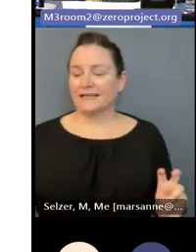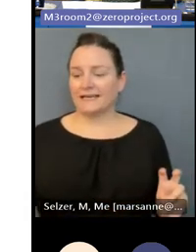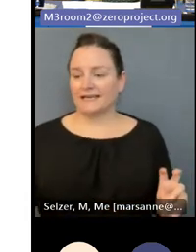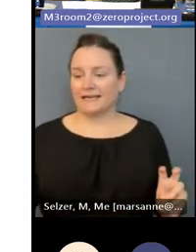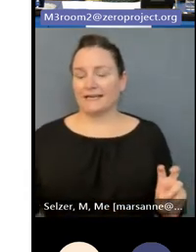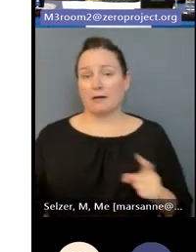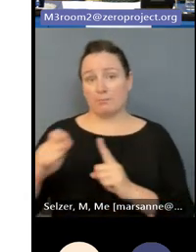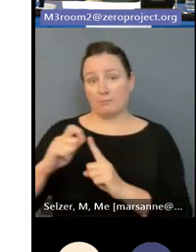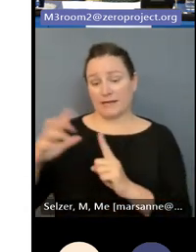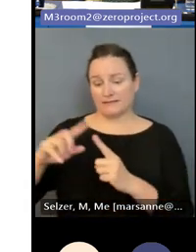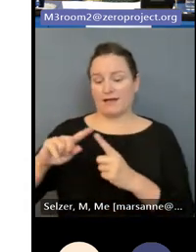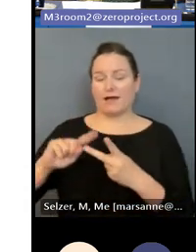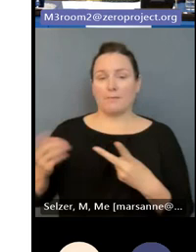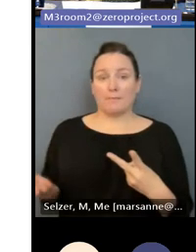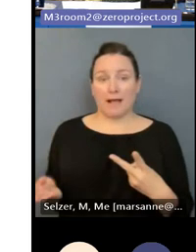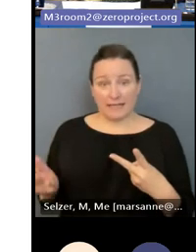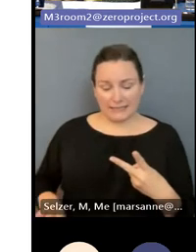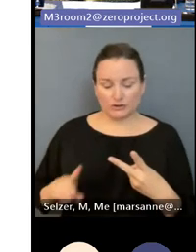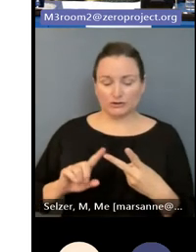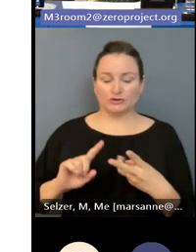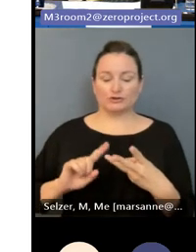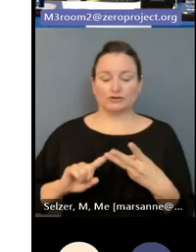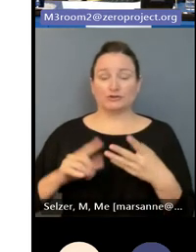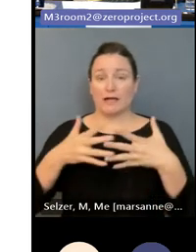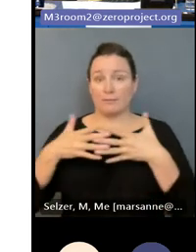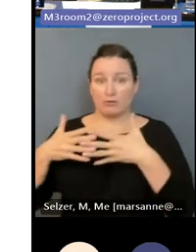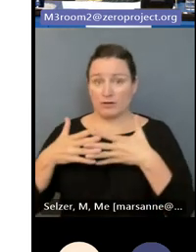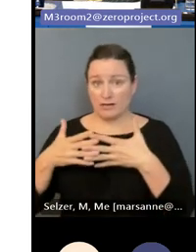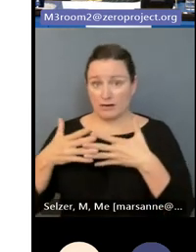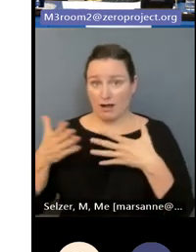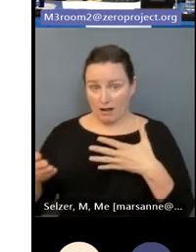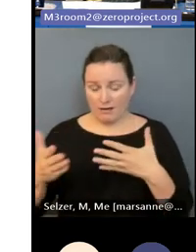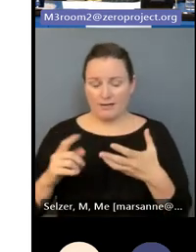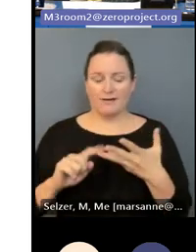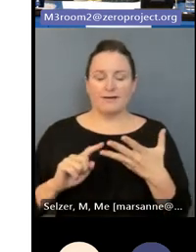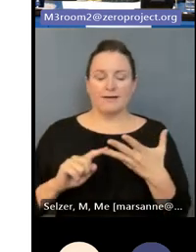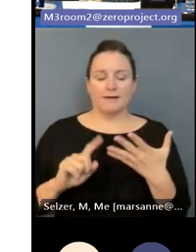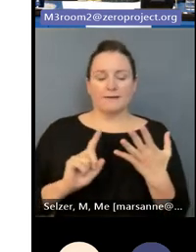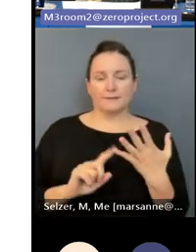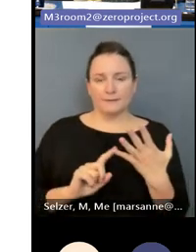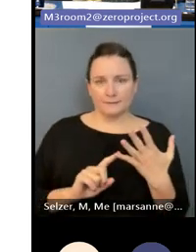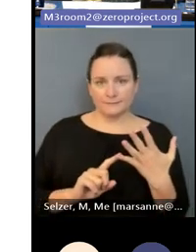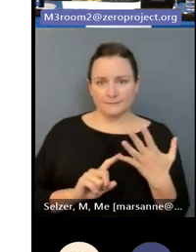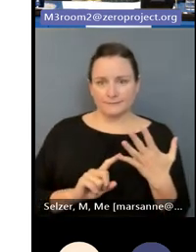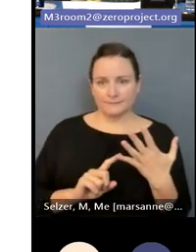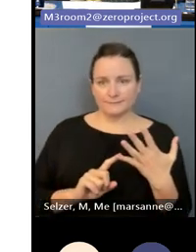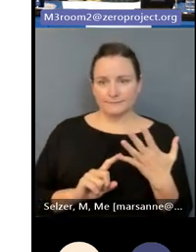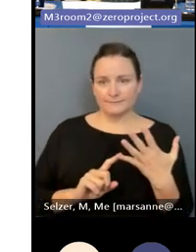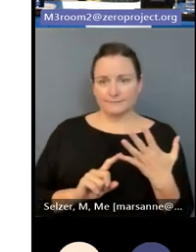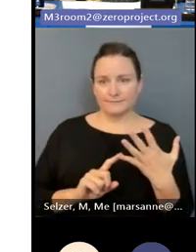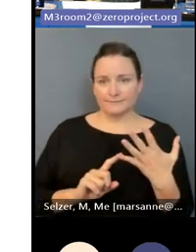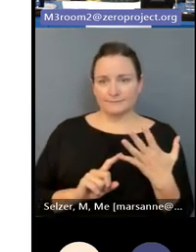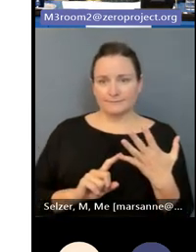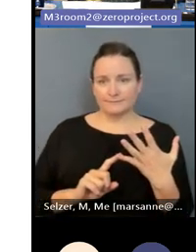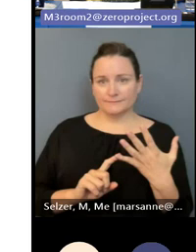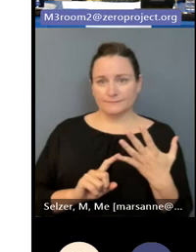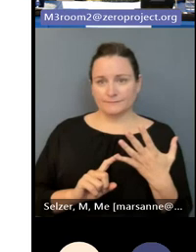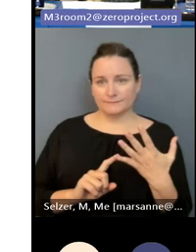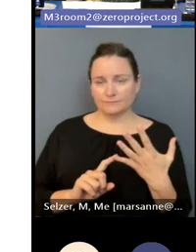Bangladesh, then we have the US, which is here at my right with Kate Miller. And I